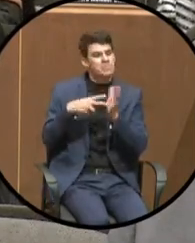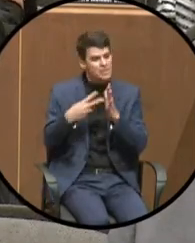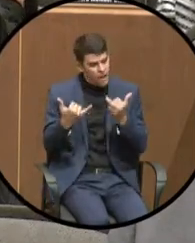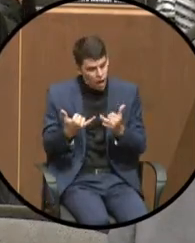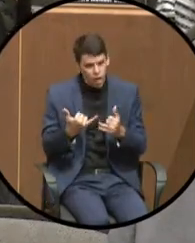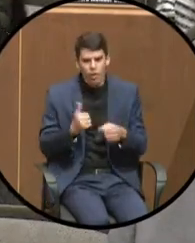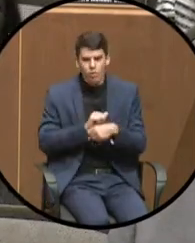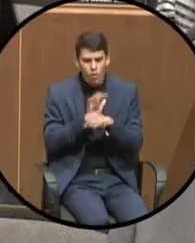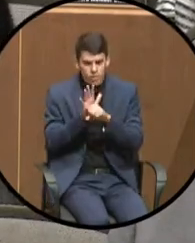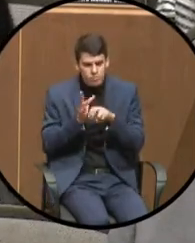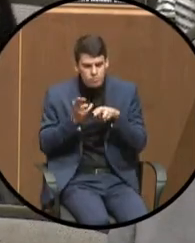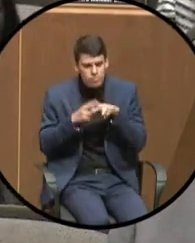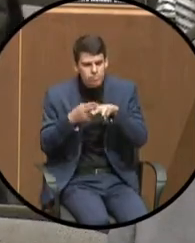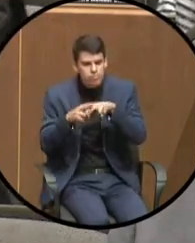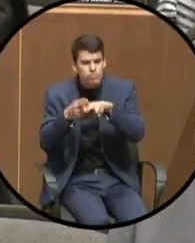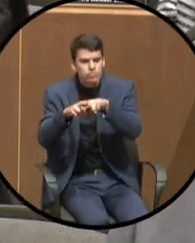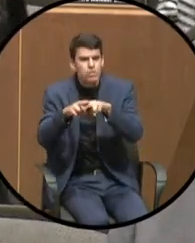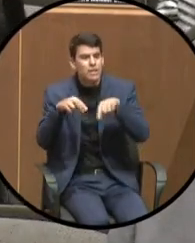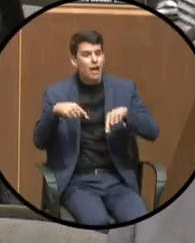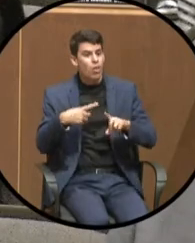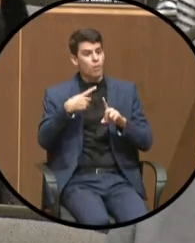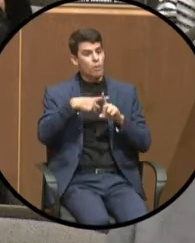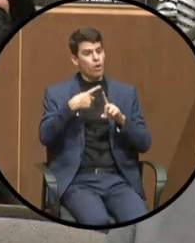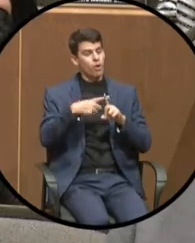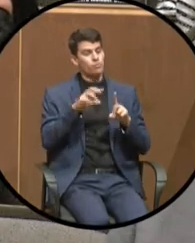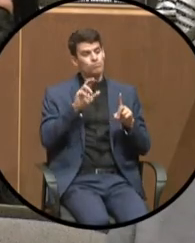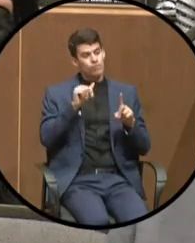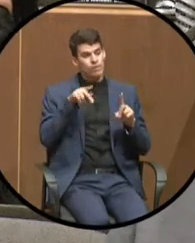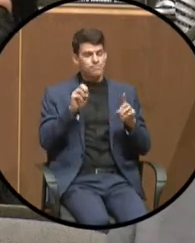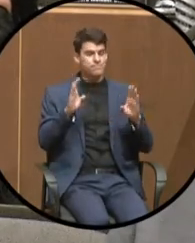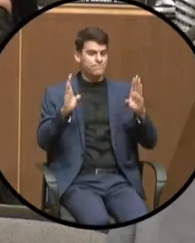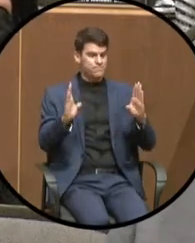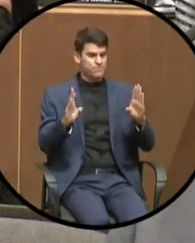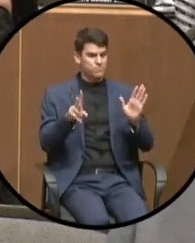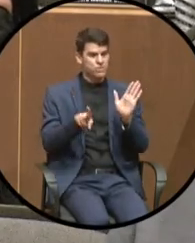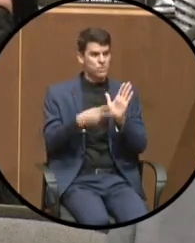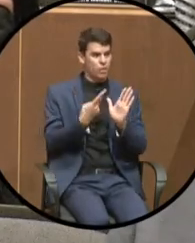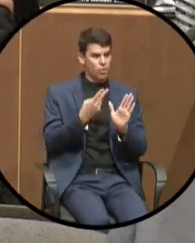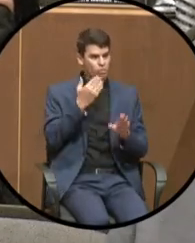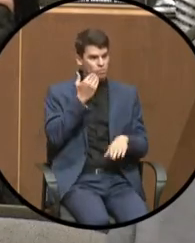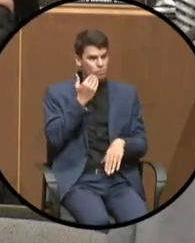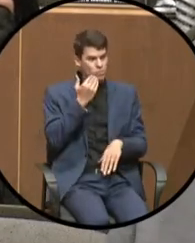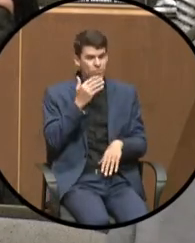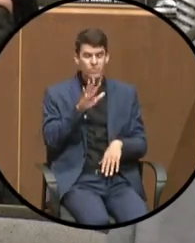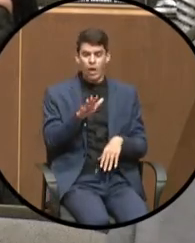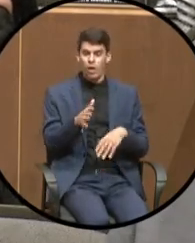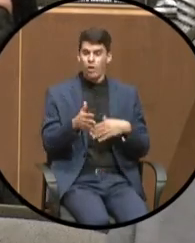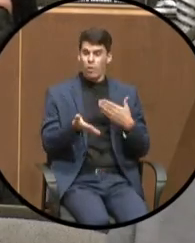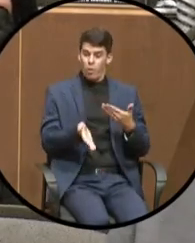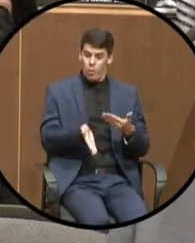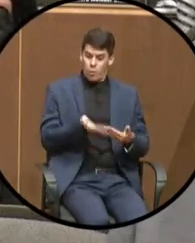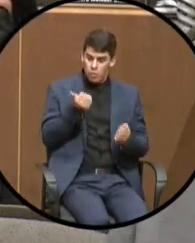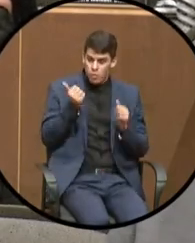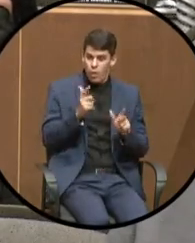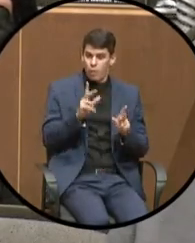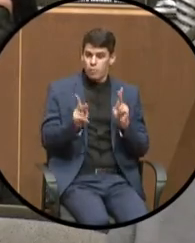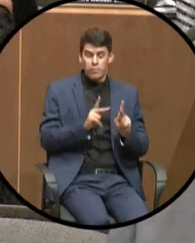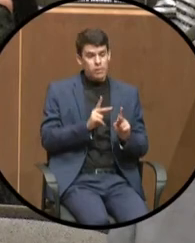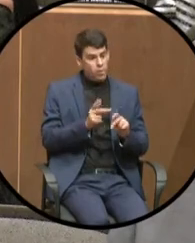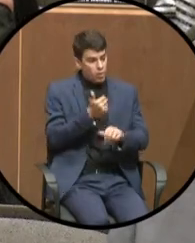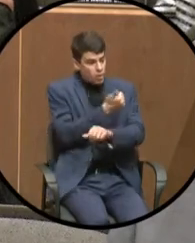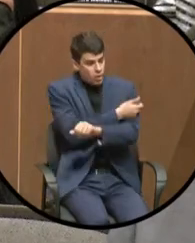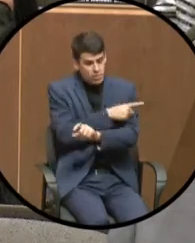rise. The local positivity rate has nearly doubled in the past week. Nearly everyone who is being hospitalized or dying